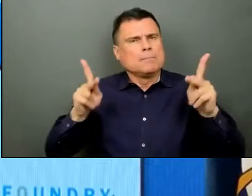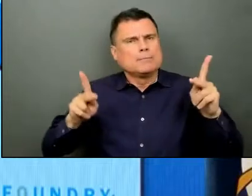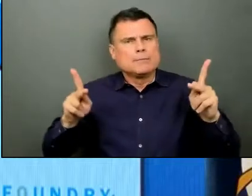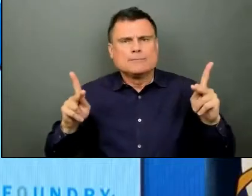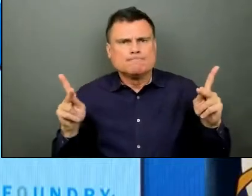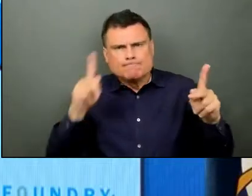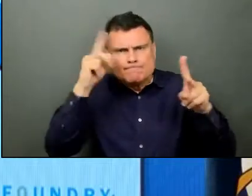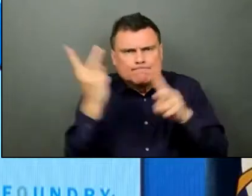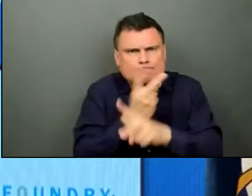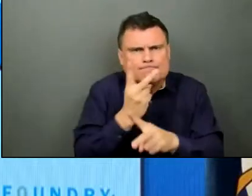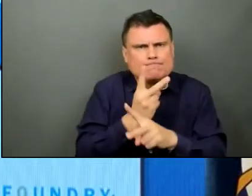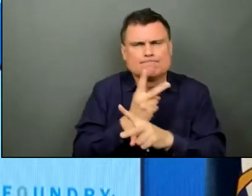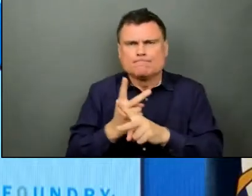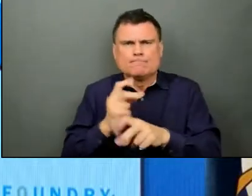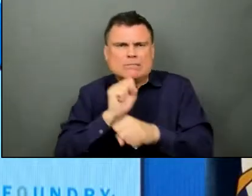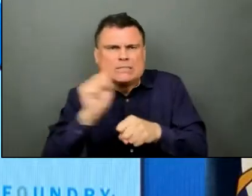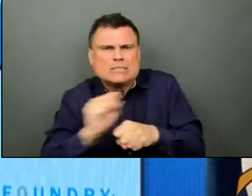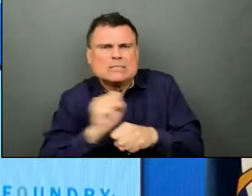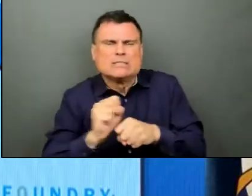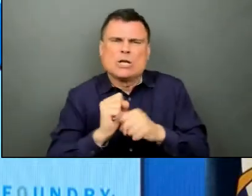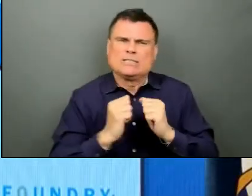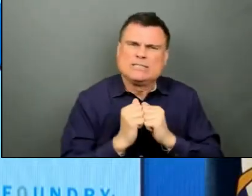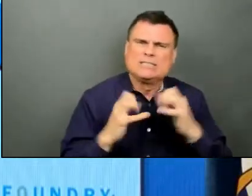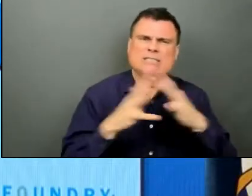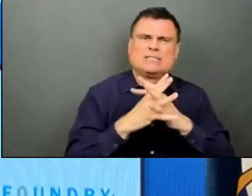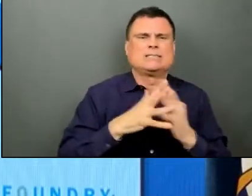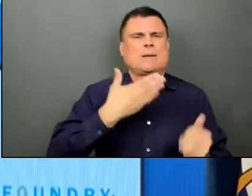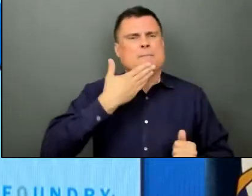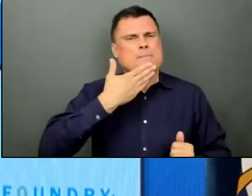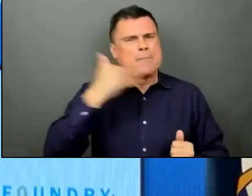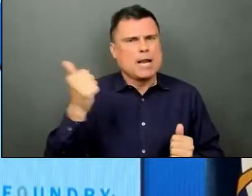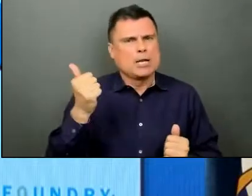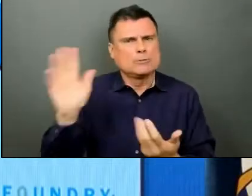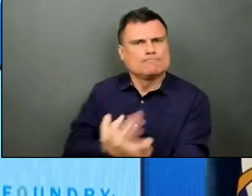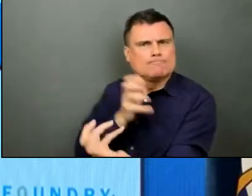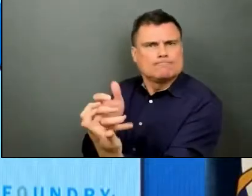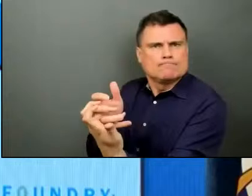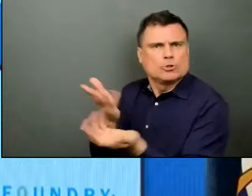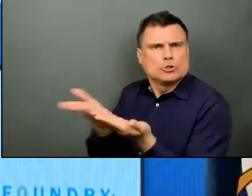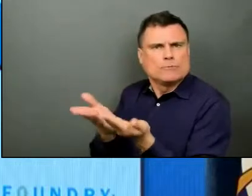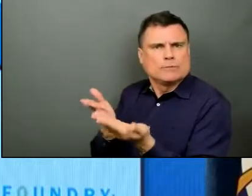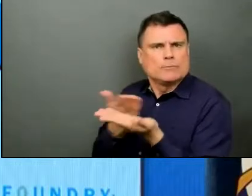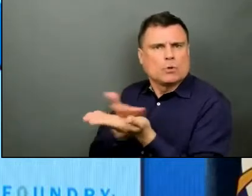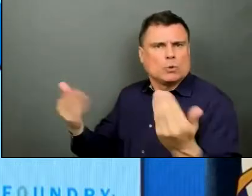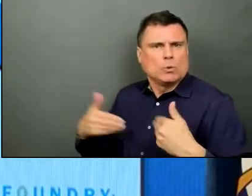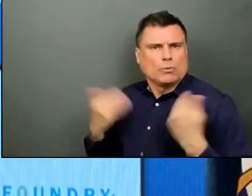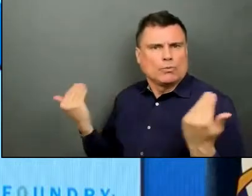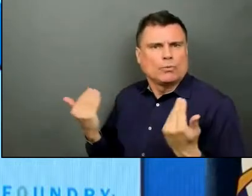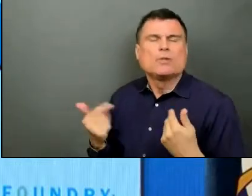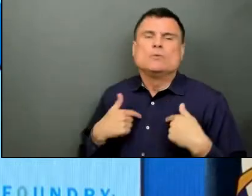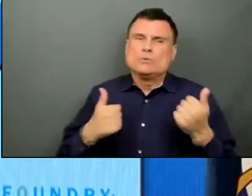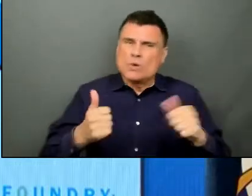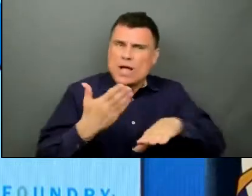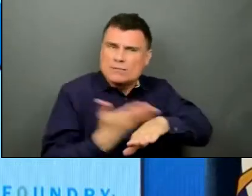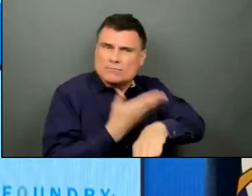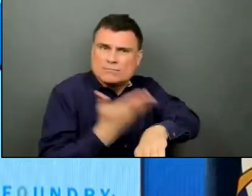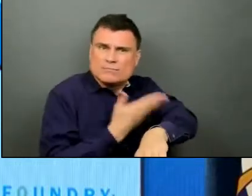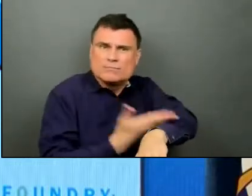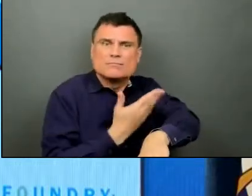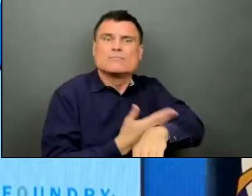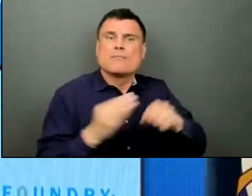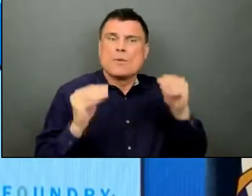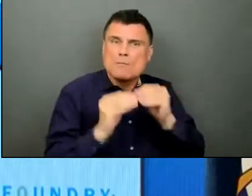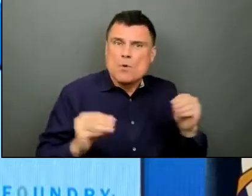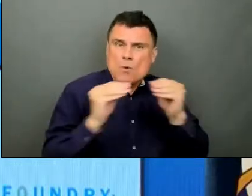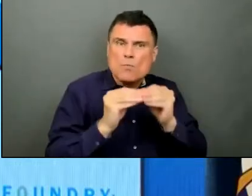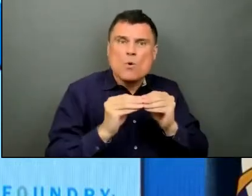where people can access addictions and mental health on a walk-in basis 7 days a week, and more and more. There's